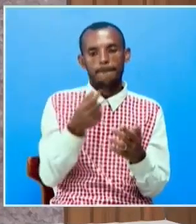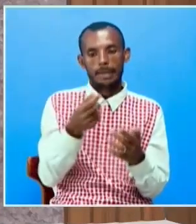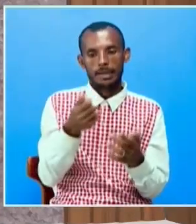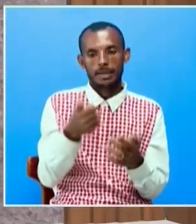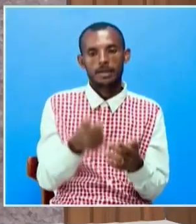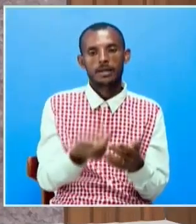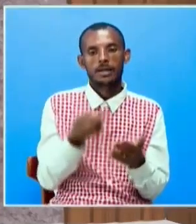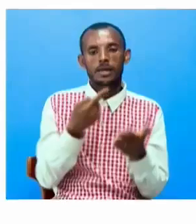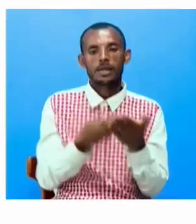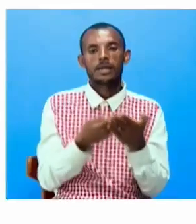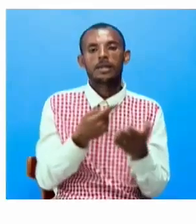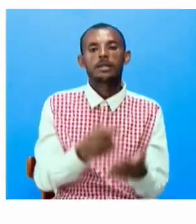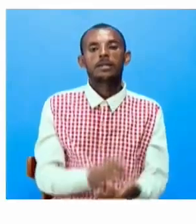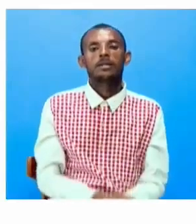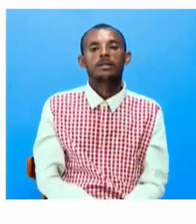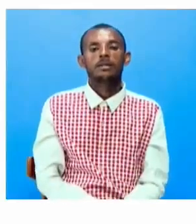is